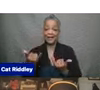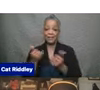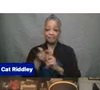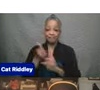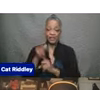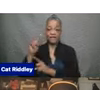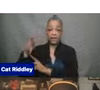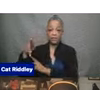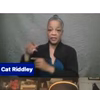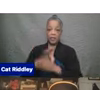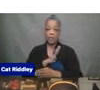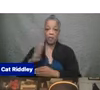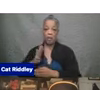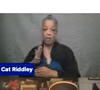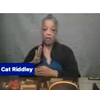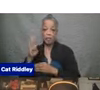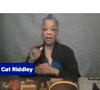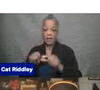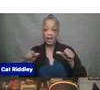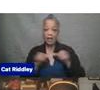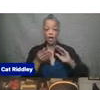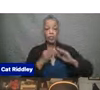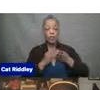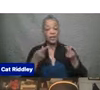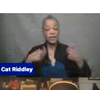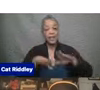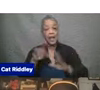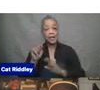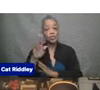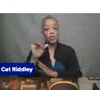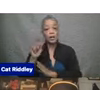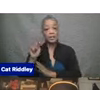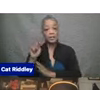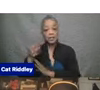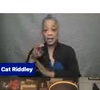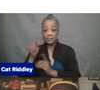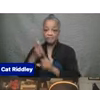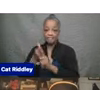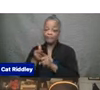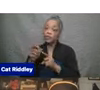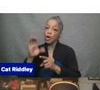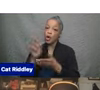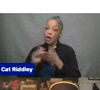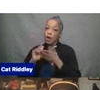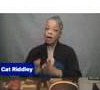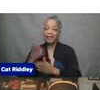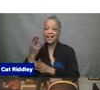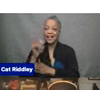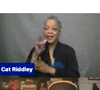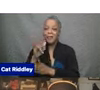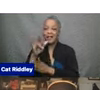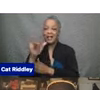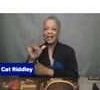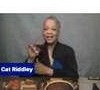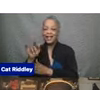president of the board of the Bay Area Community Land Trust. James is also the co-author of Hillbilly Nationalism,